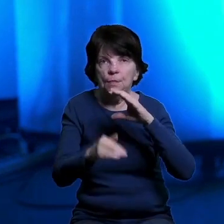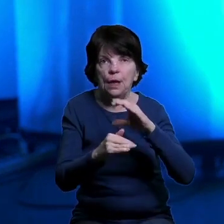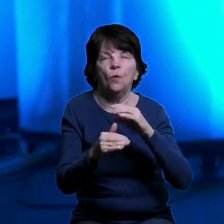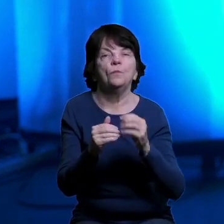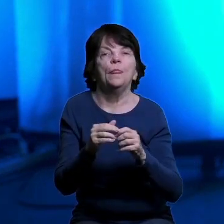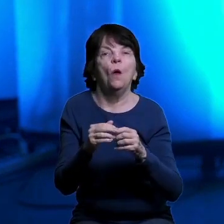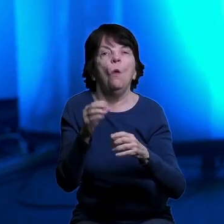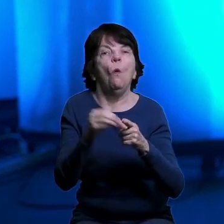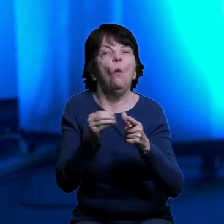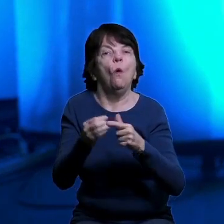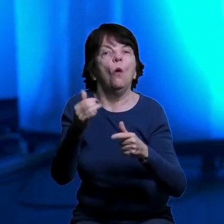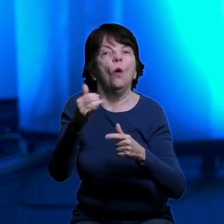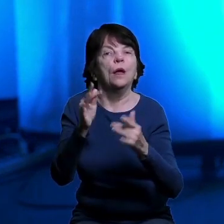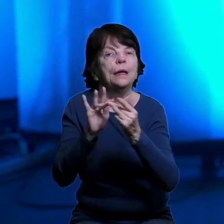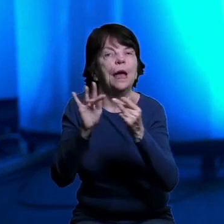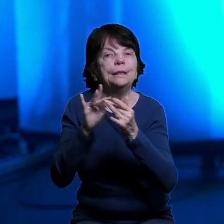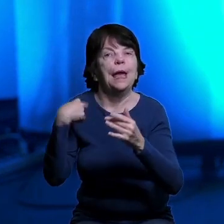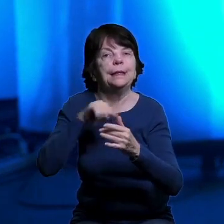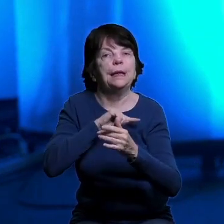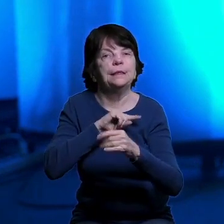at